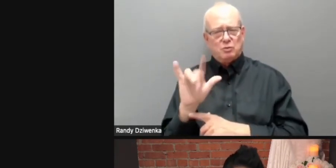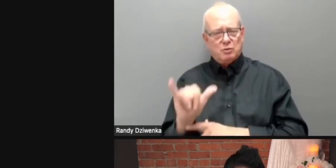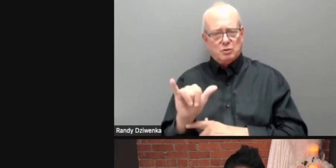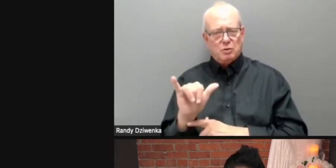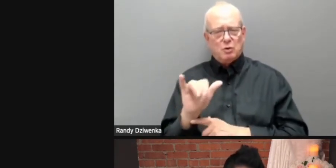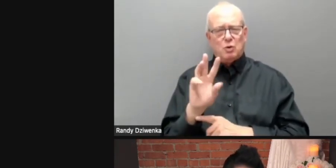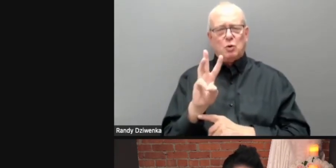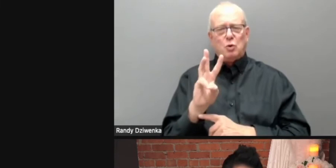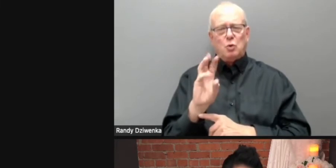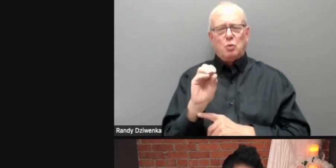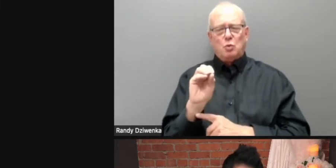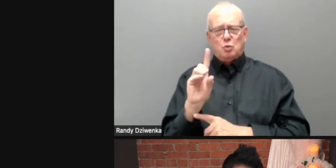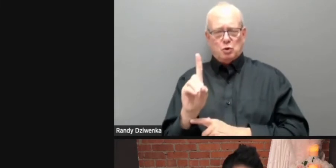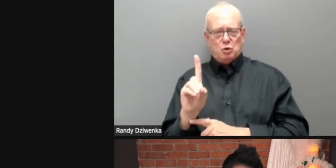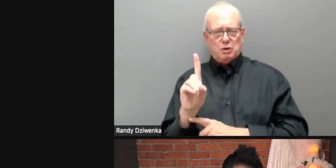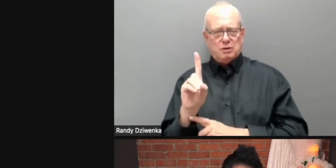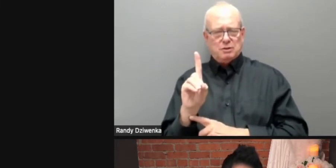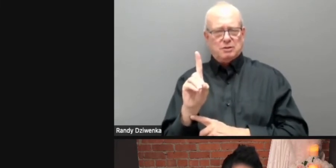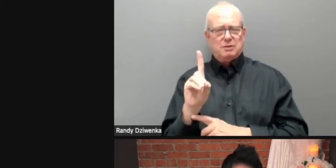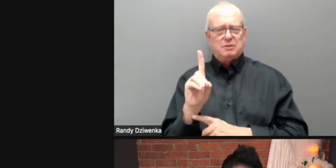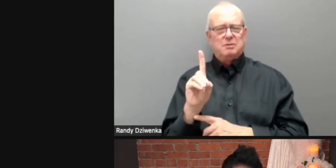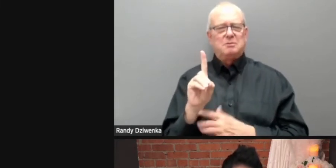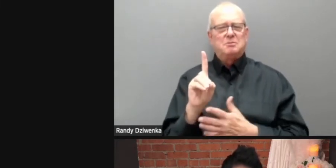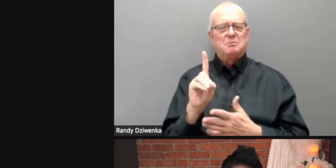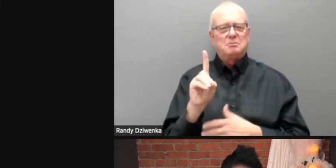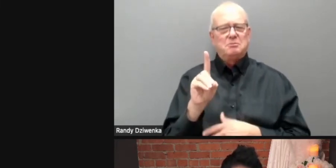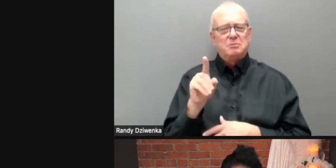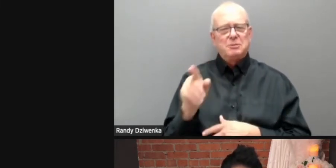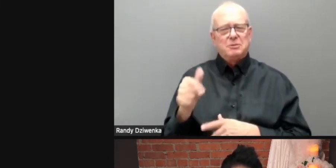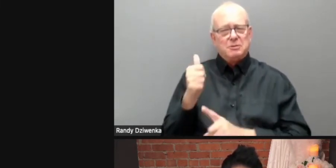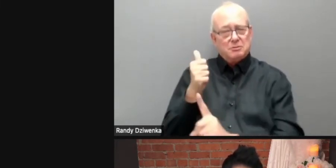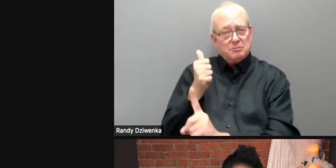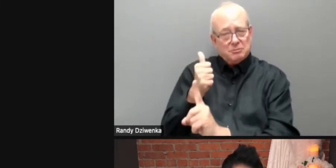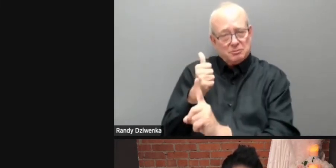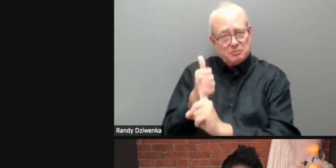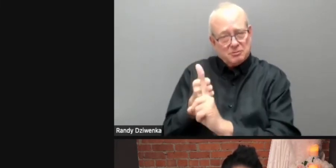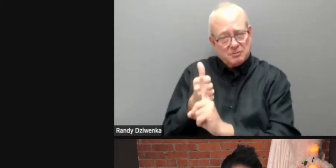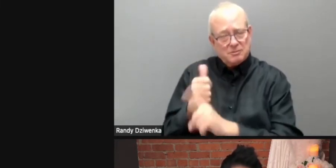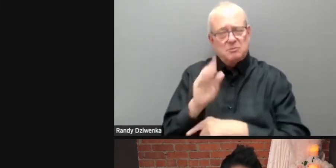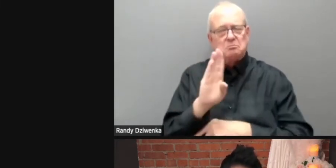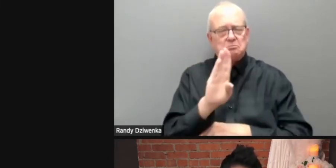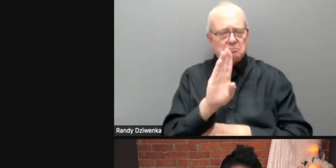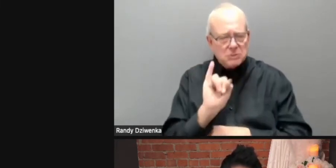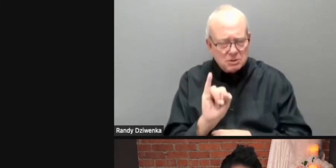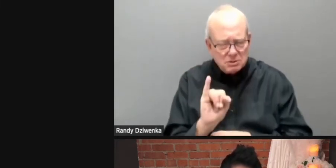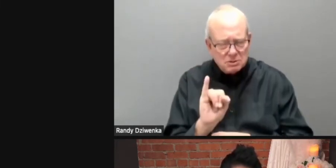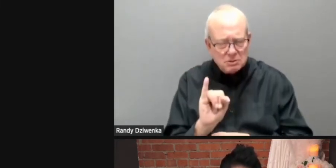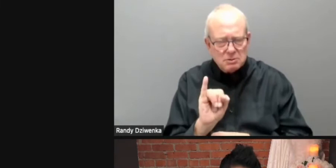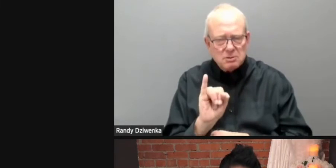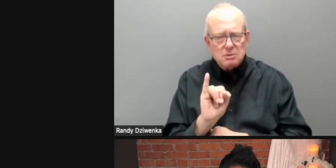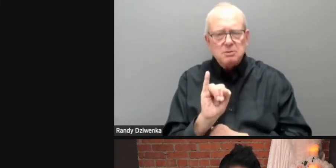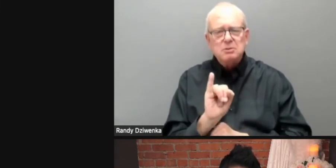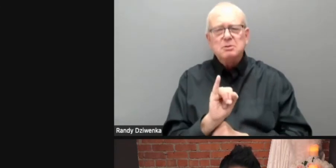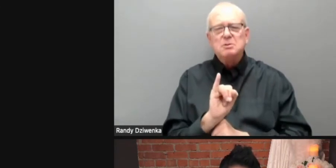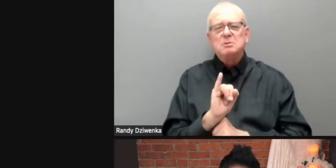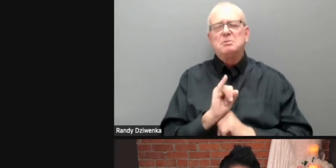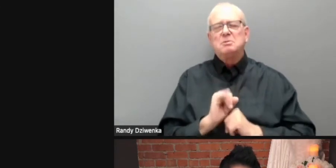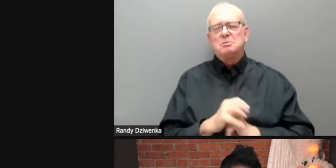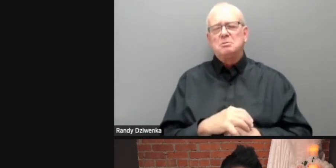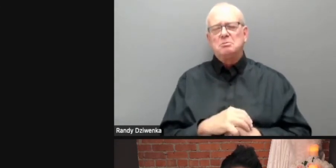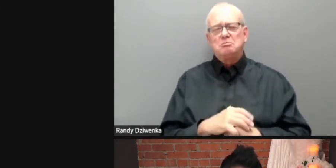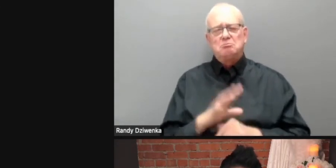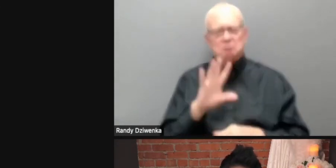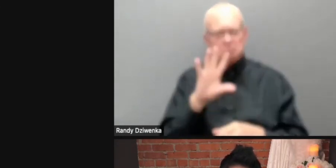she identifies as a bisexual woman who is a strong vocal advocate for the 2S LGBTQ+ community,